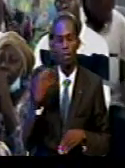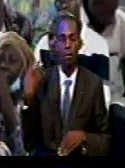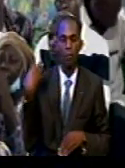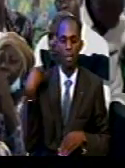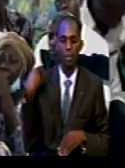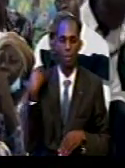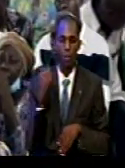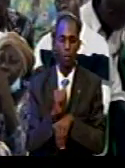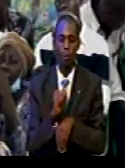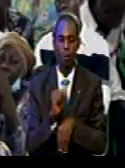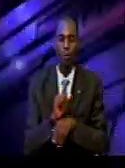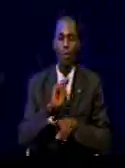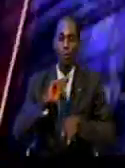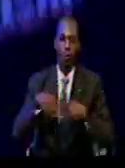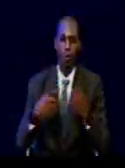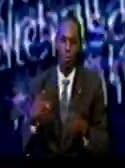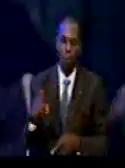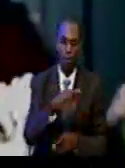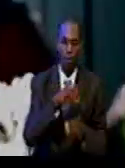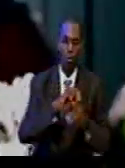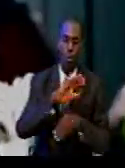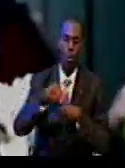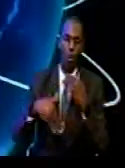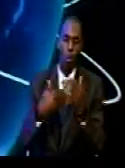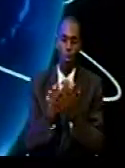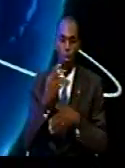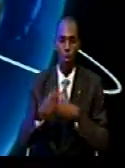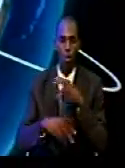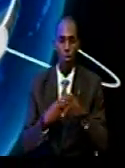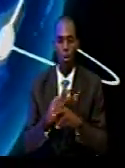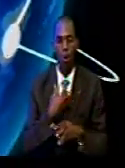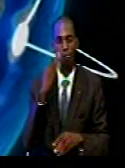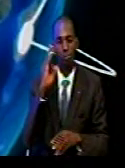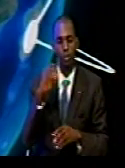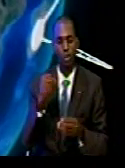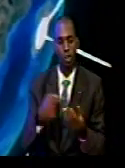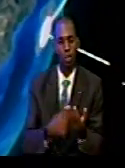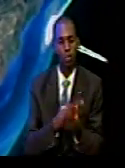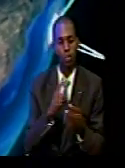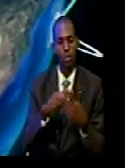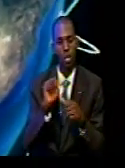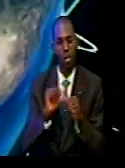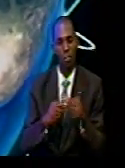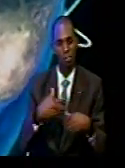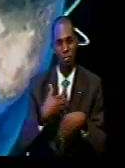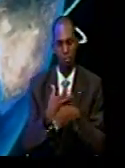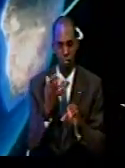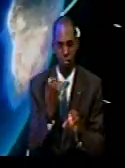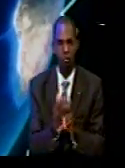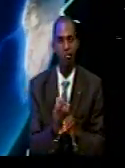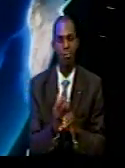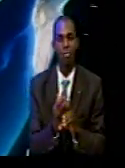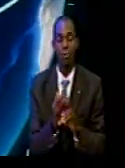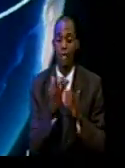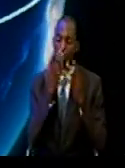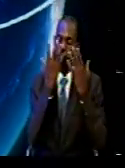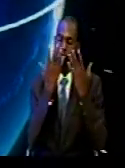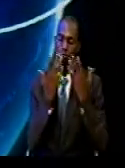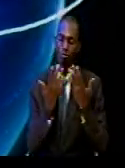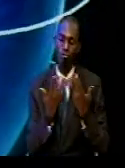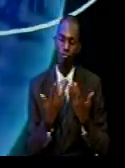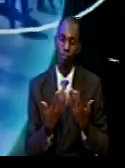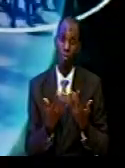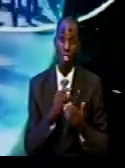busy, neglecting the master's duty, go ye into all the world and preach the